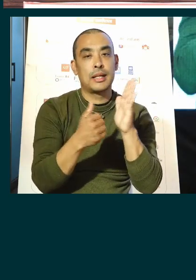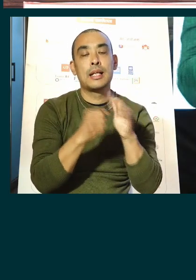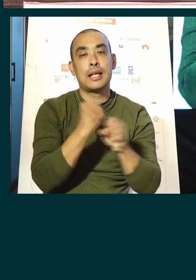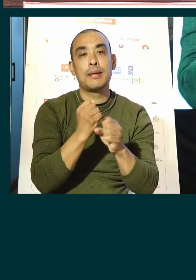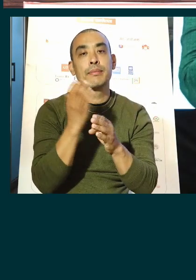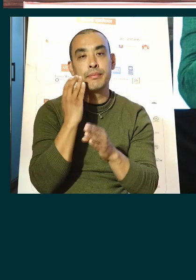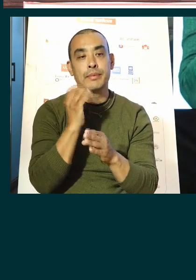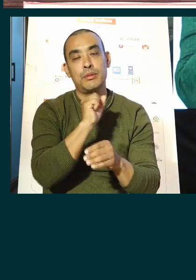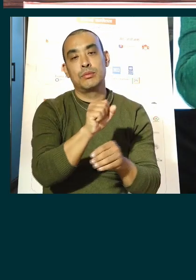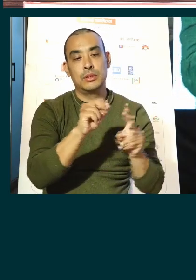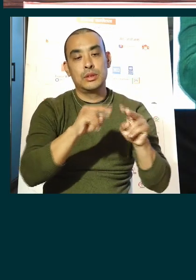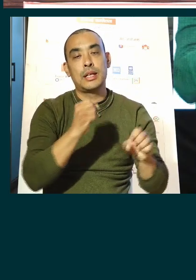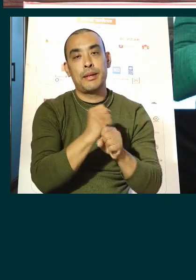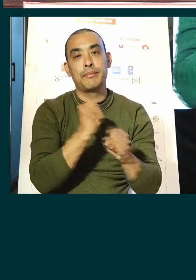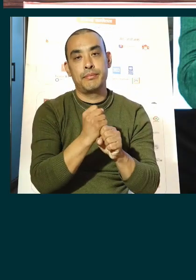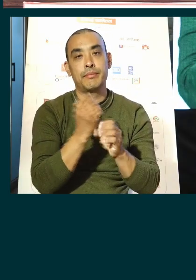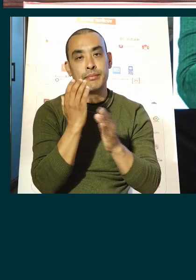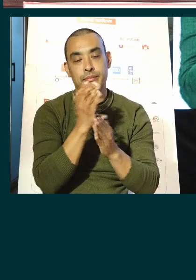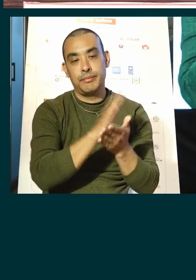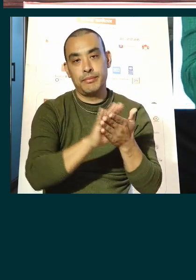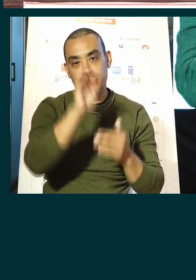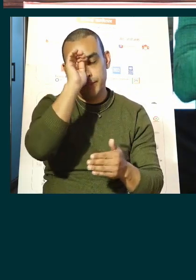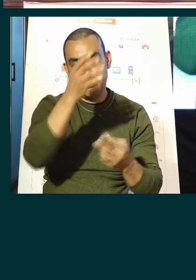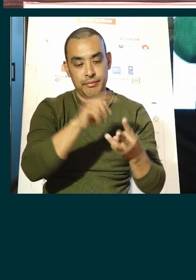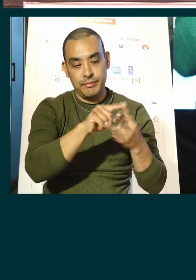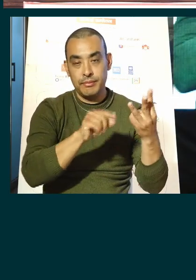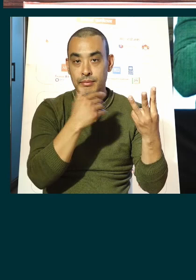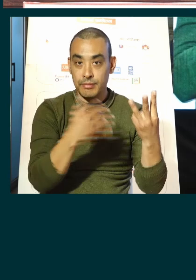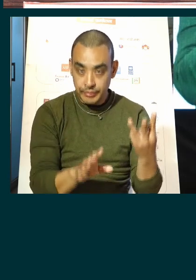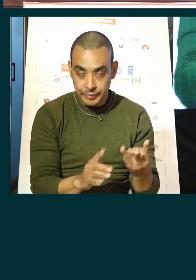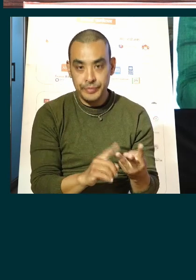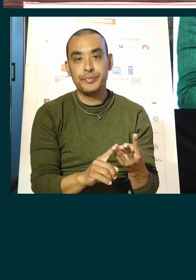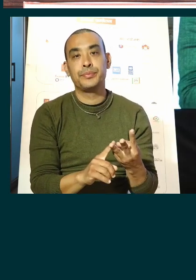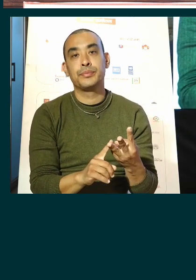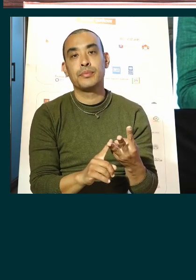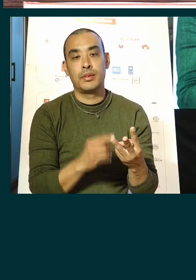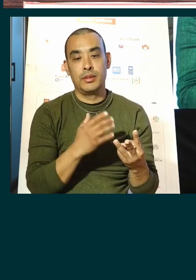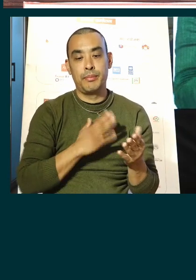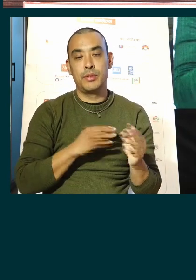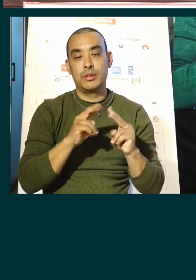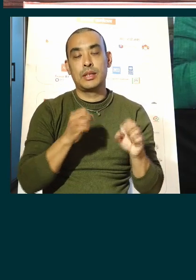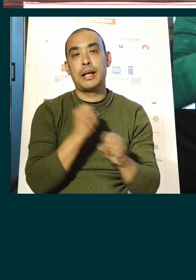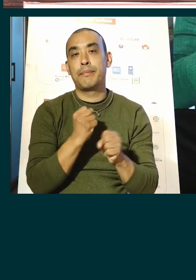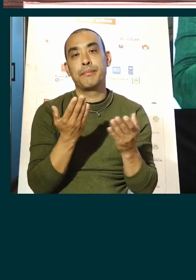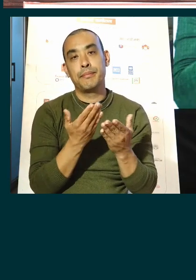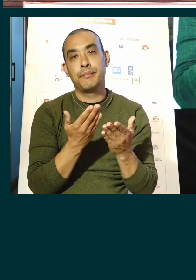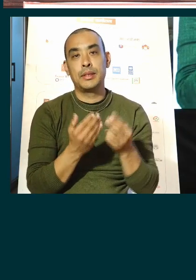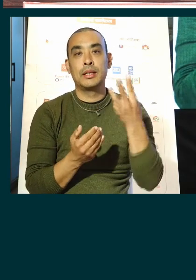give you a very brief overview. What about my research? So I will show